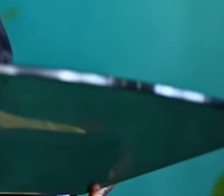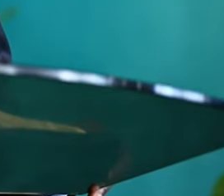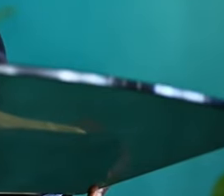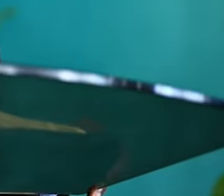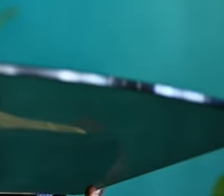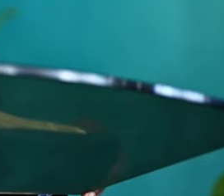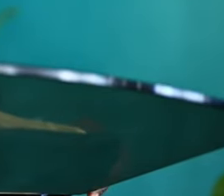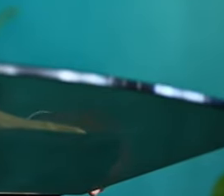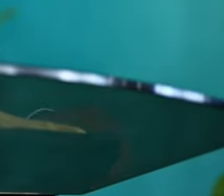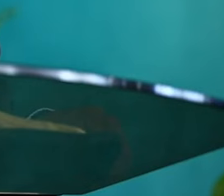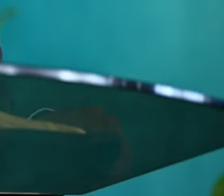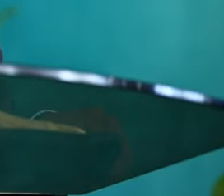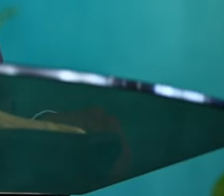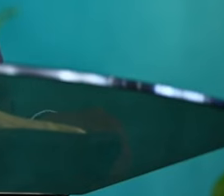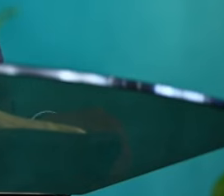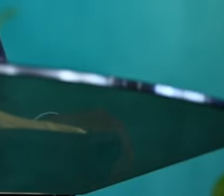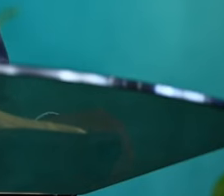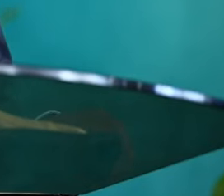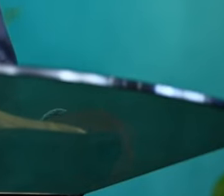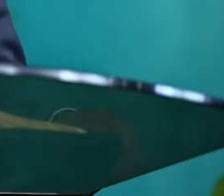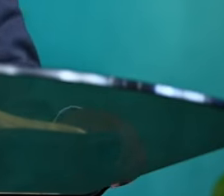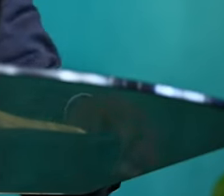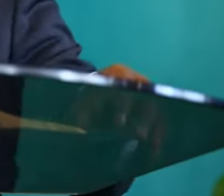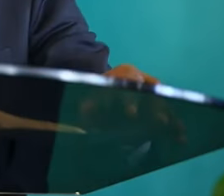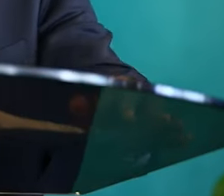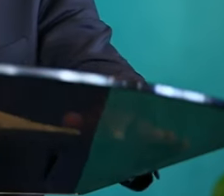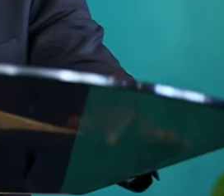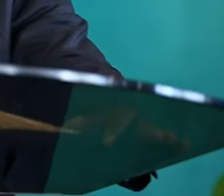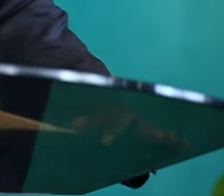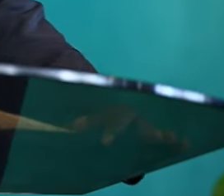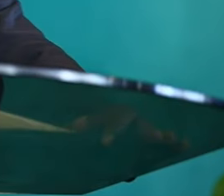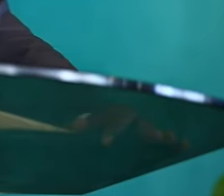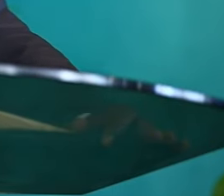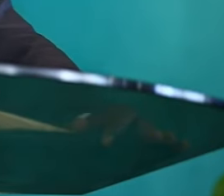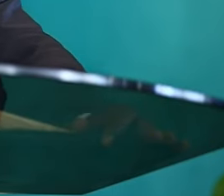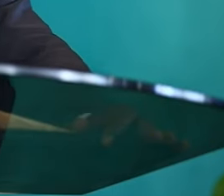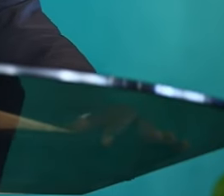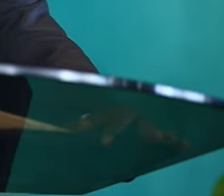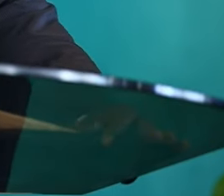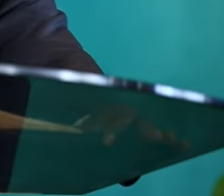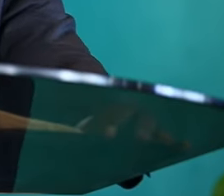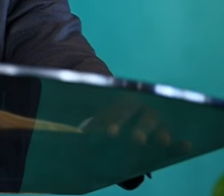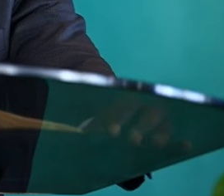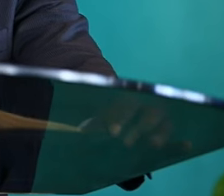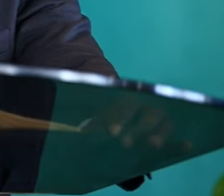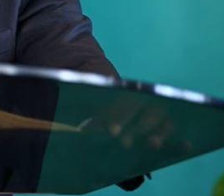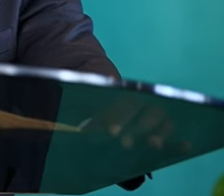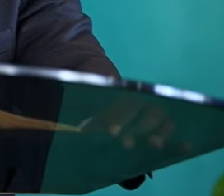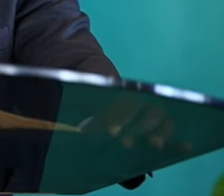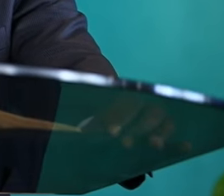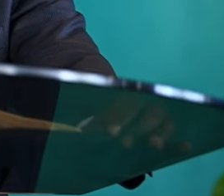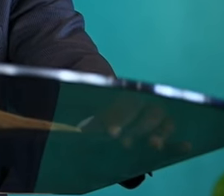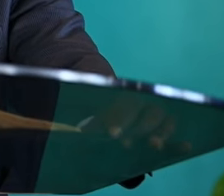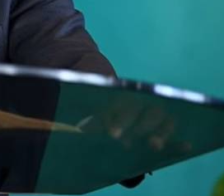them. And I like what the armor bearer says to Jonathan in verse number 7. He says, do all that